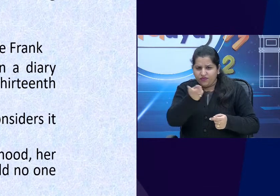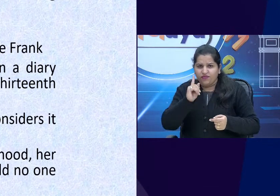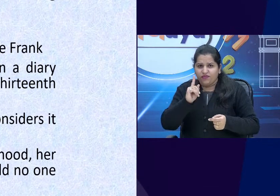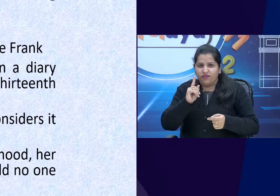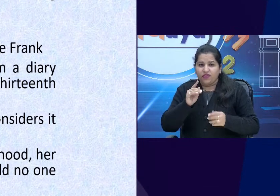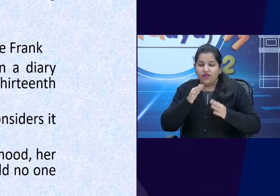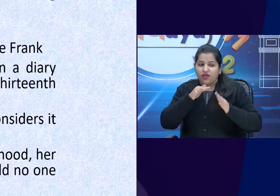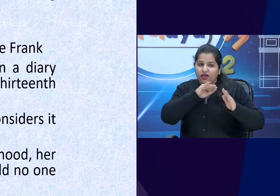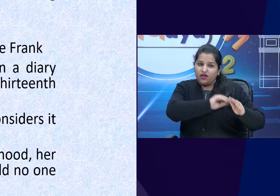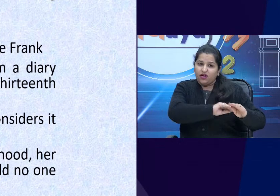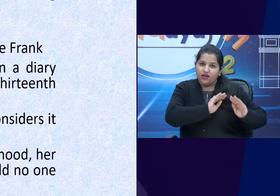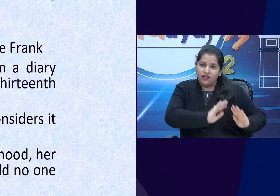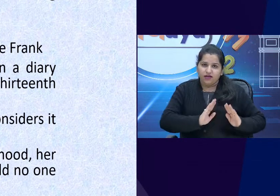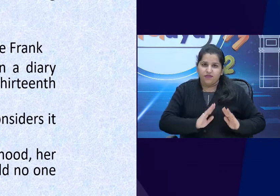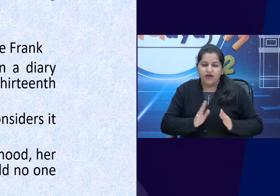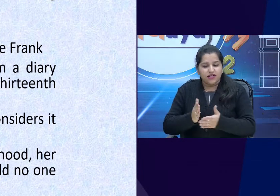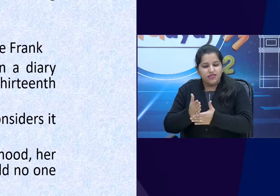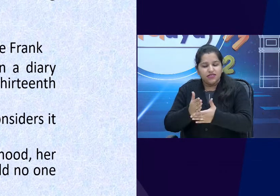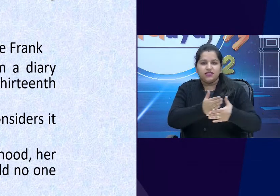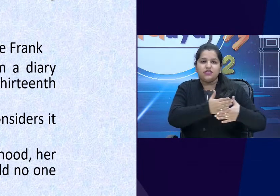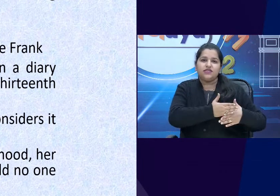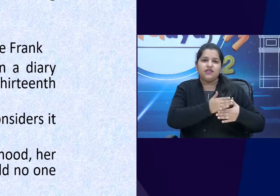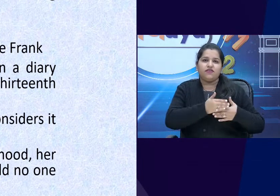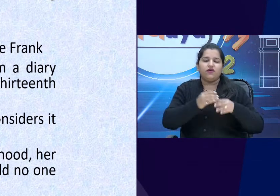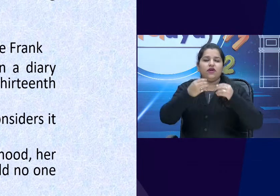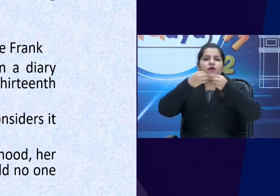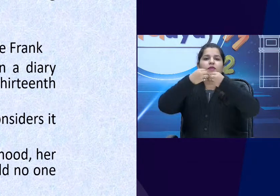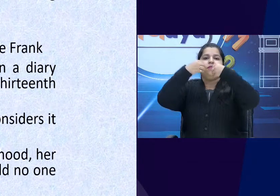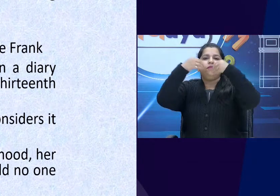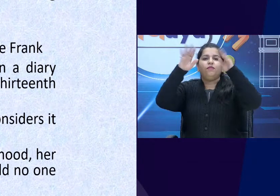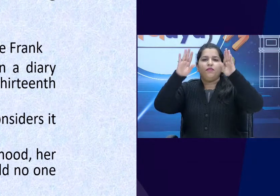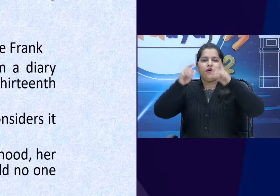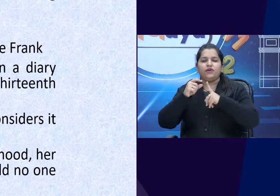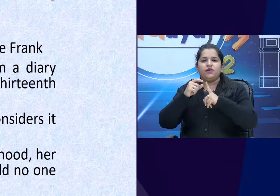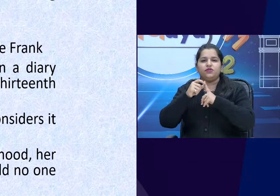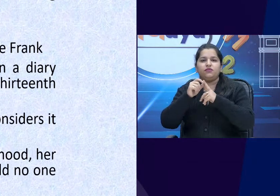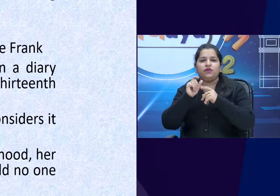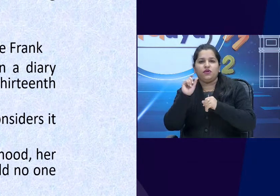meaningful, and therefore he published the diary.